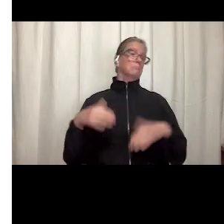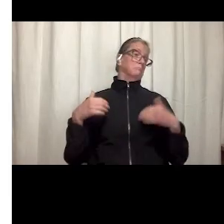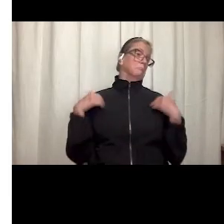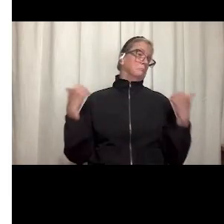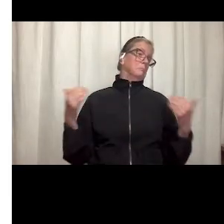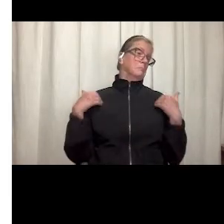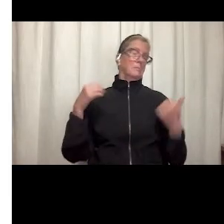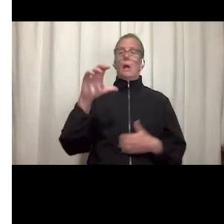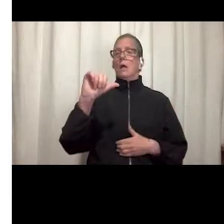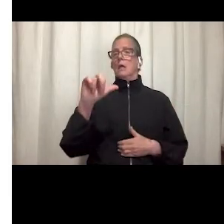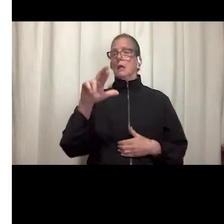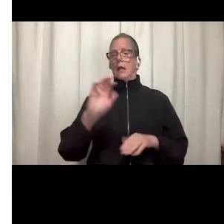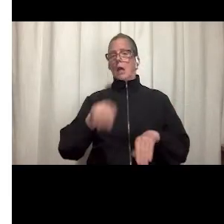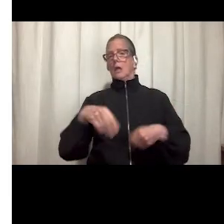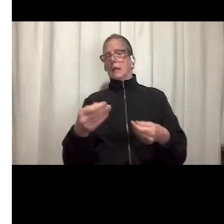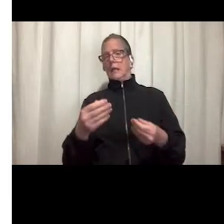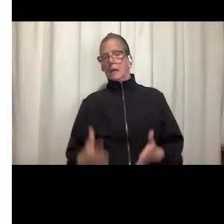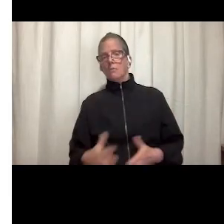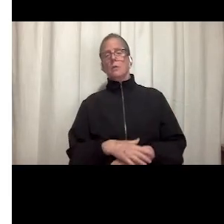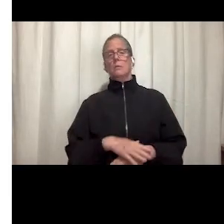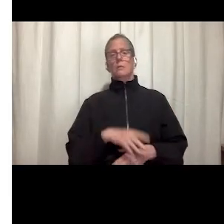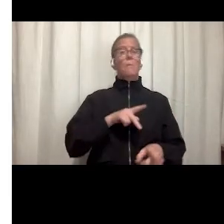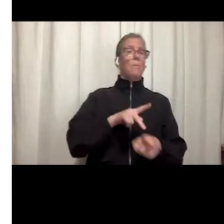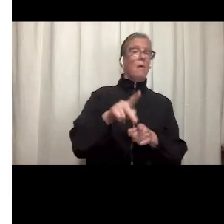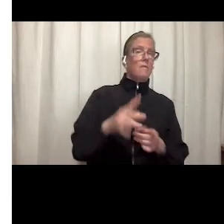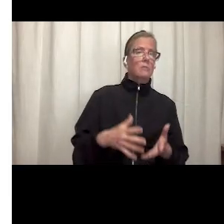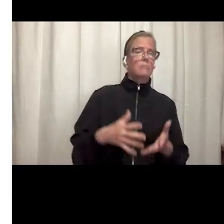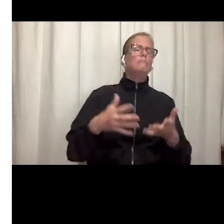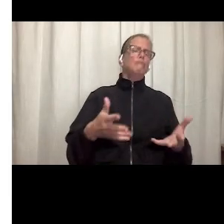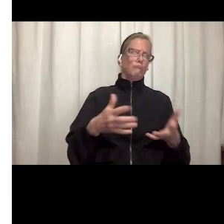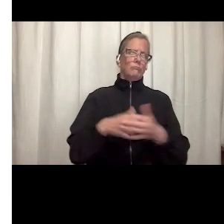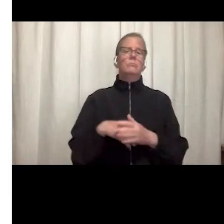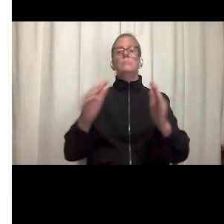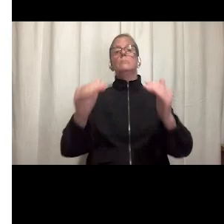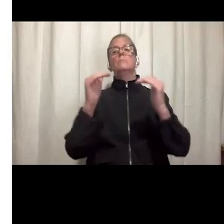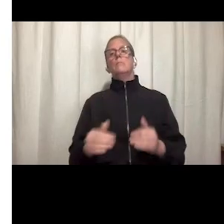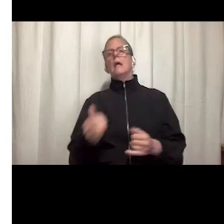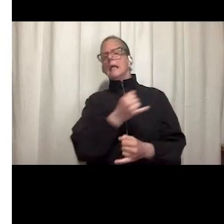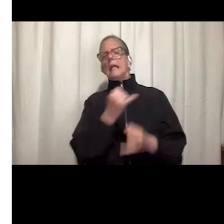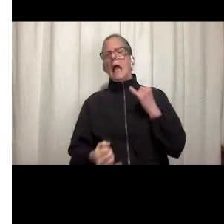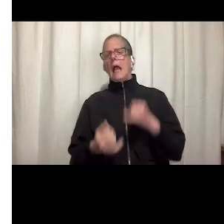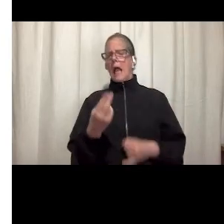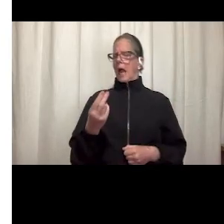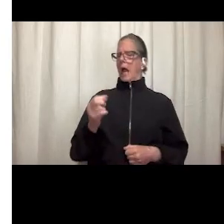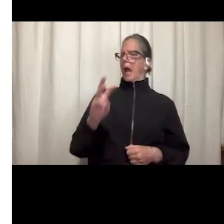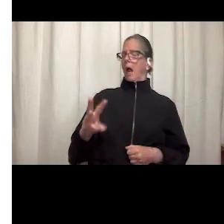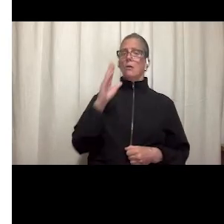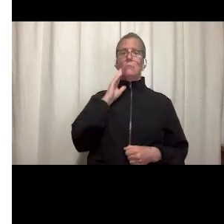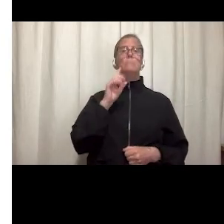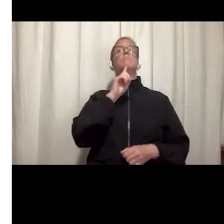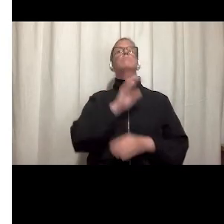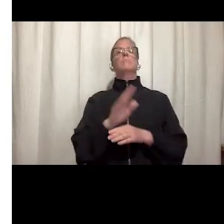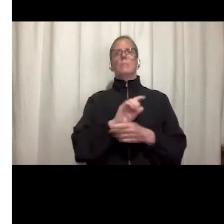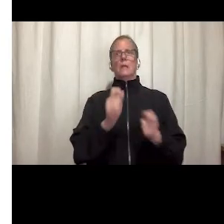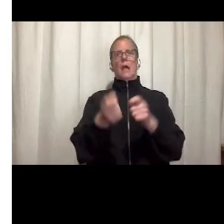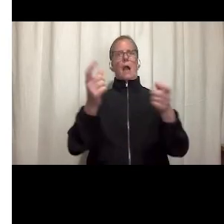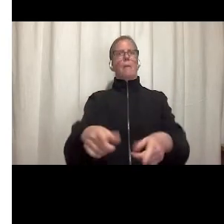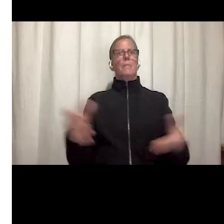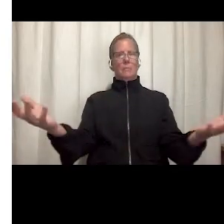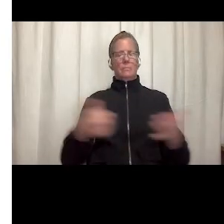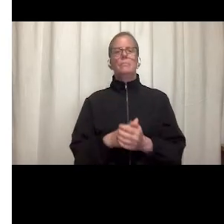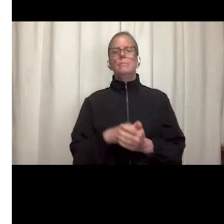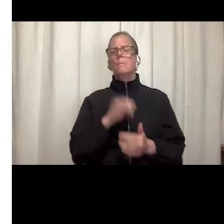caregivers, professionals? And lastly, how will you know the change occurred? This ties directly